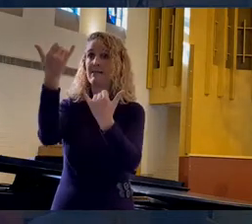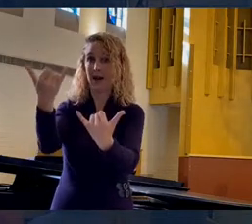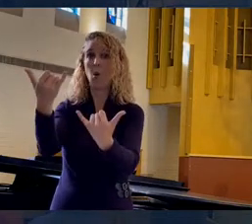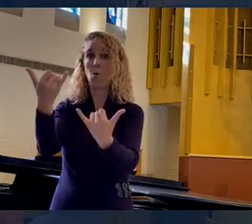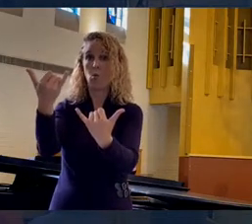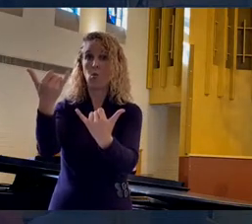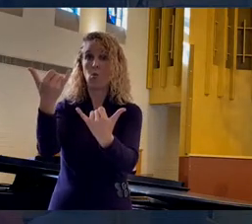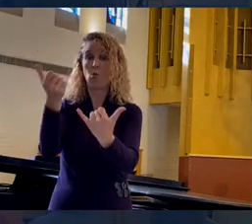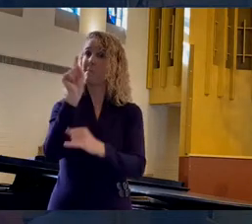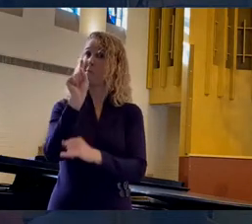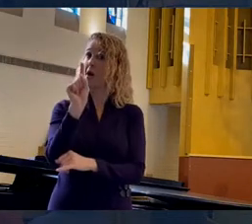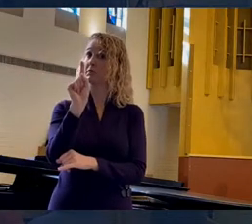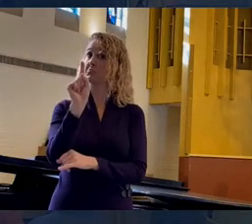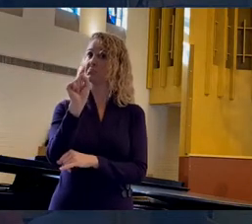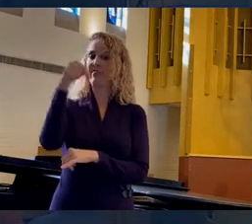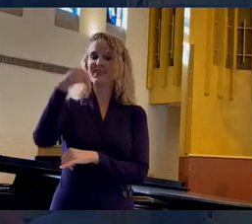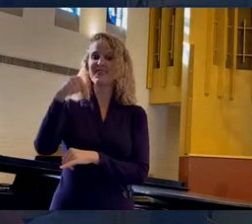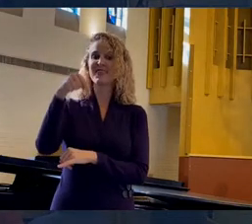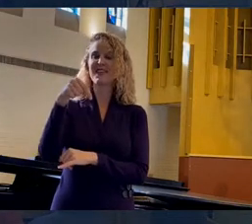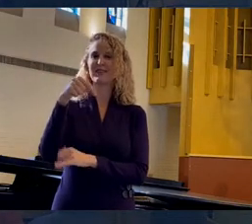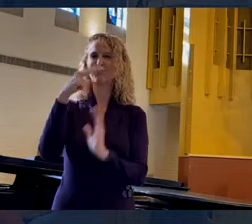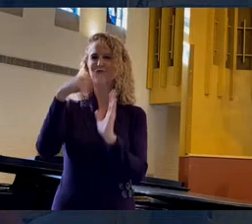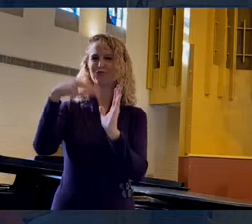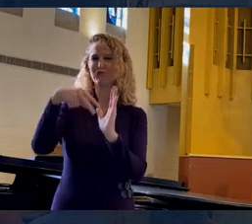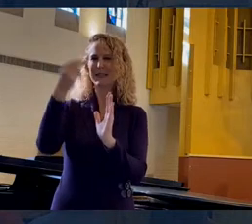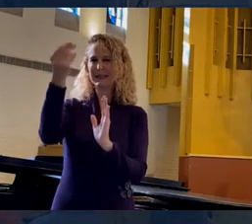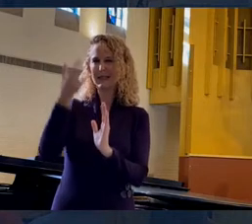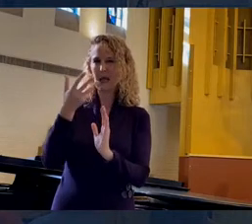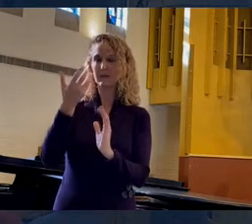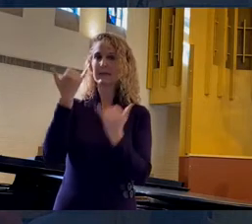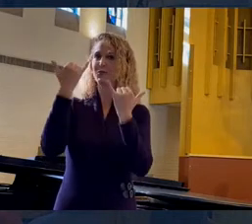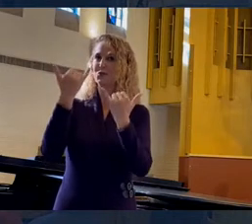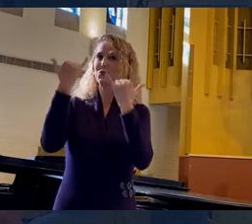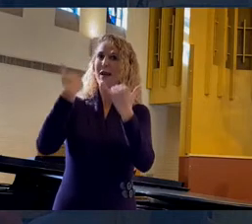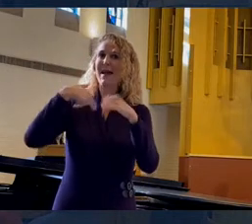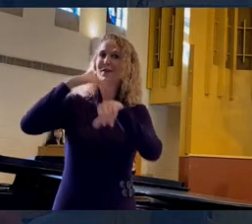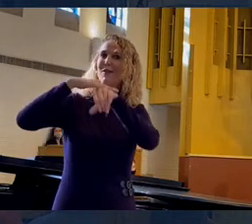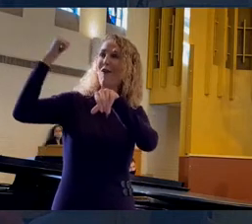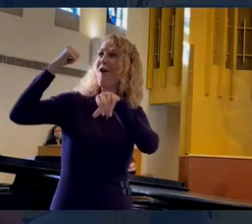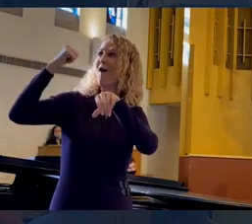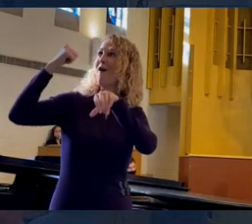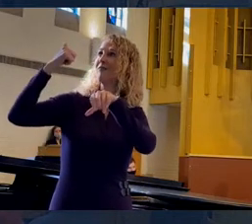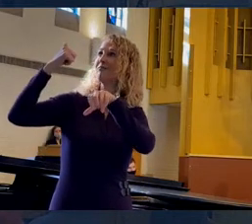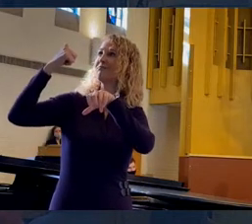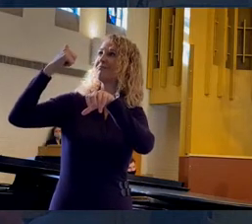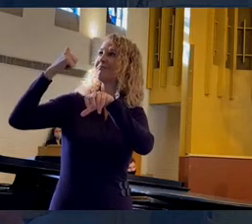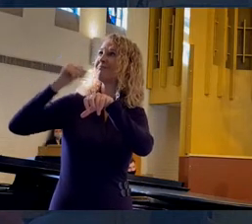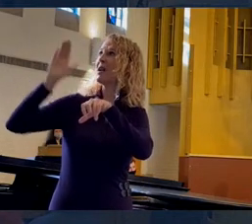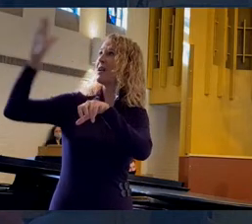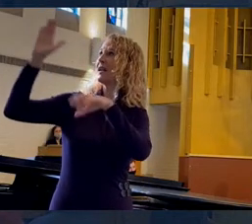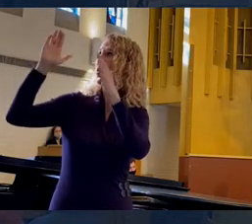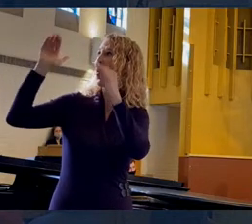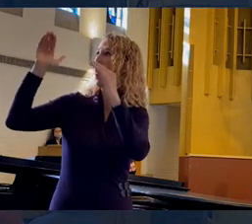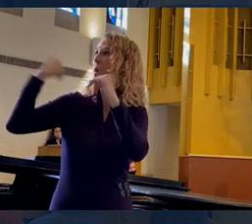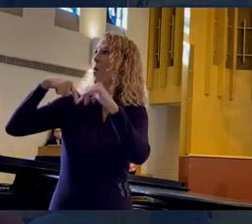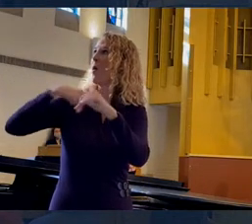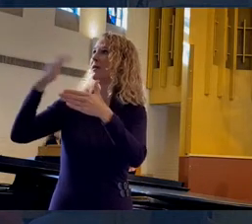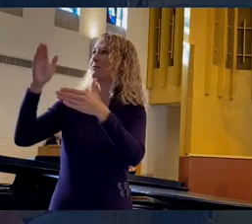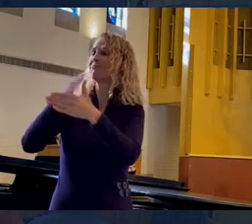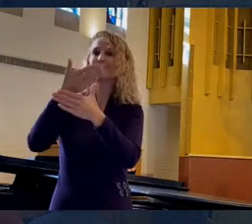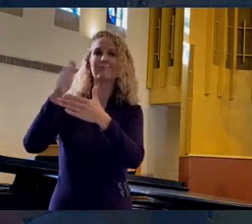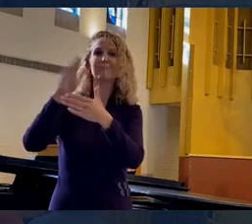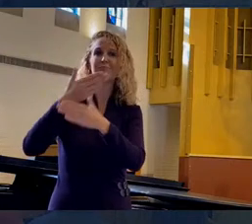before. This is what this reading says. Today we're called to be people of hope, to preach the words